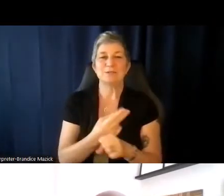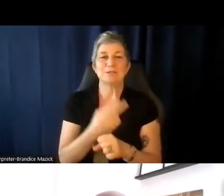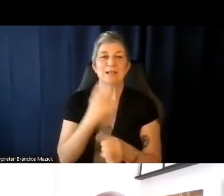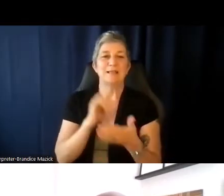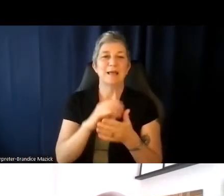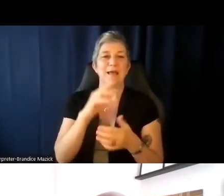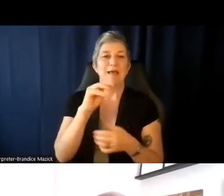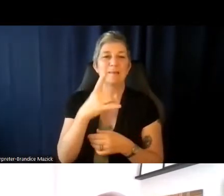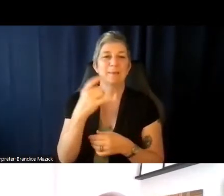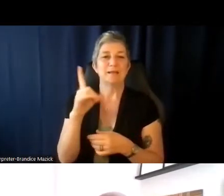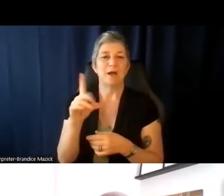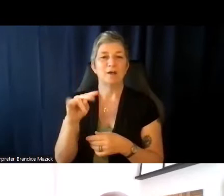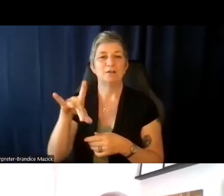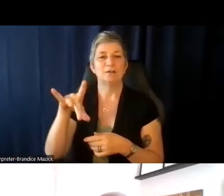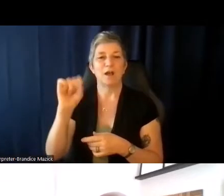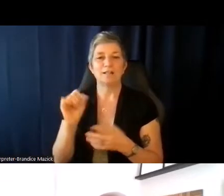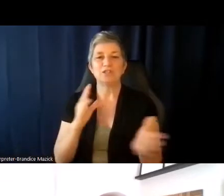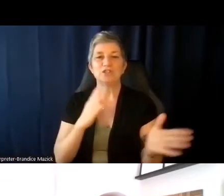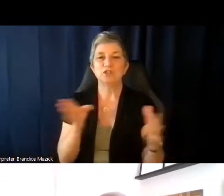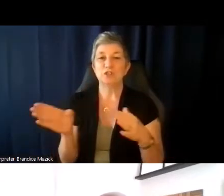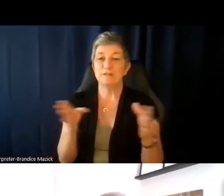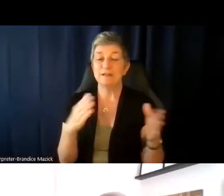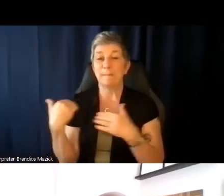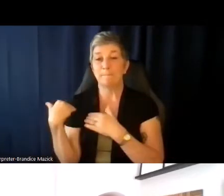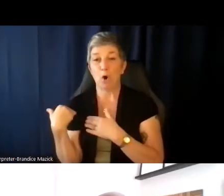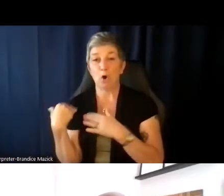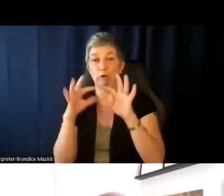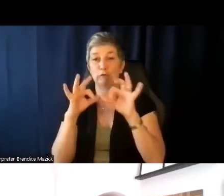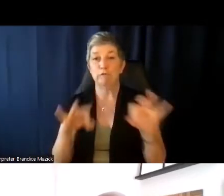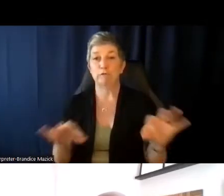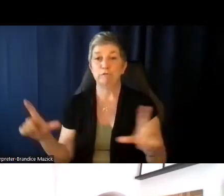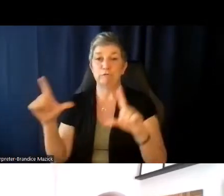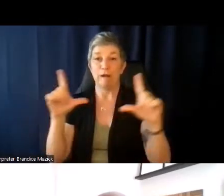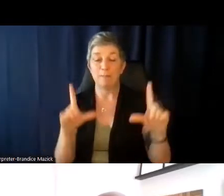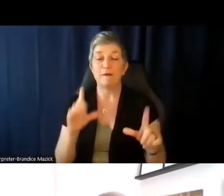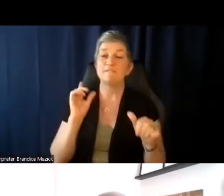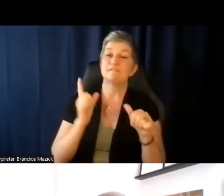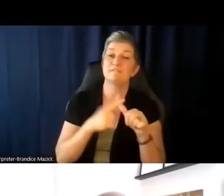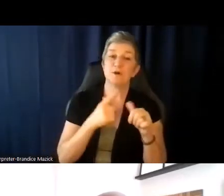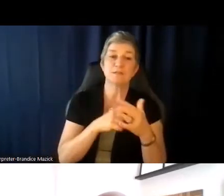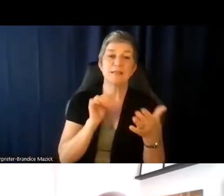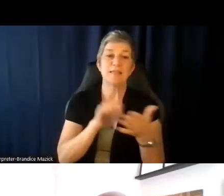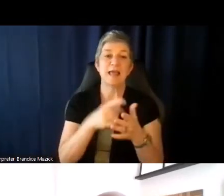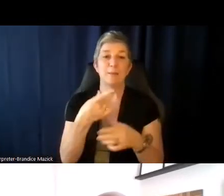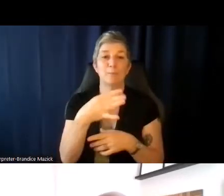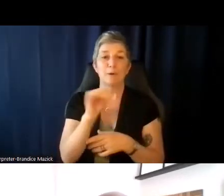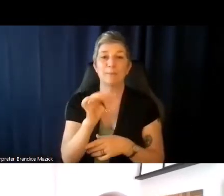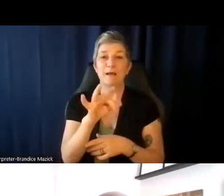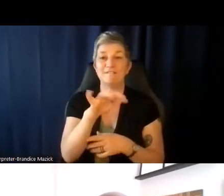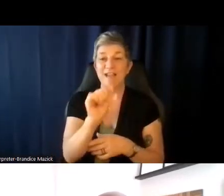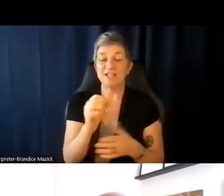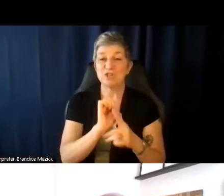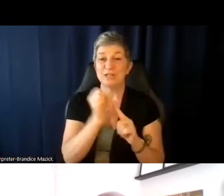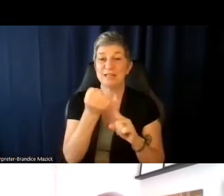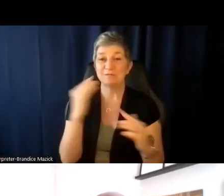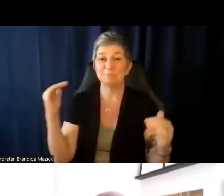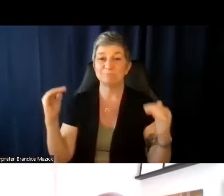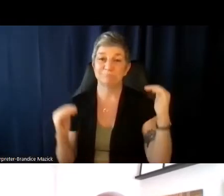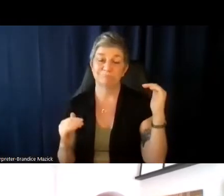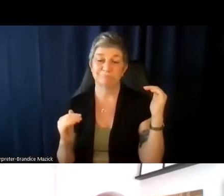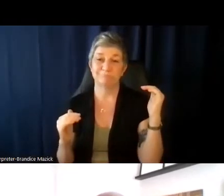shifting burdens framework. First, the evidence must establish that a prima facie case for disparate treatment,